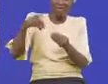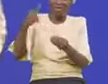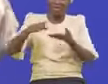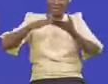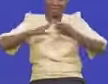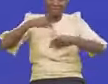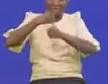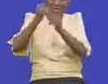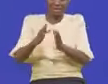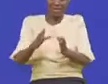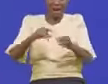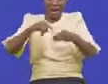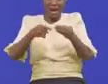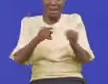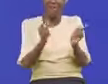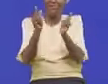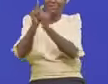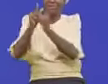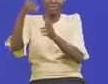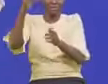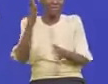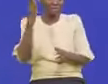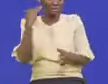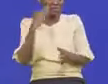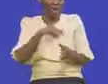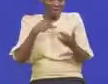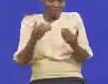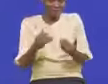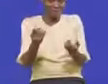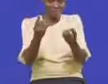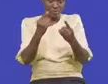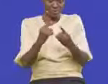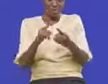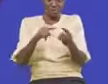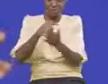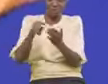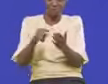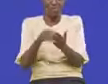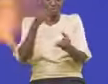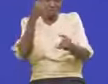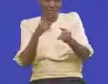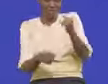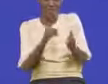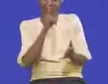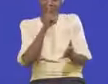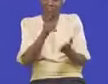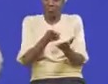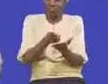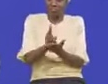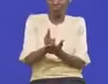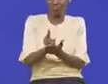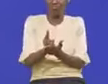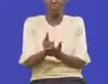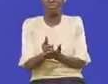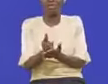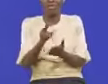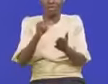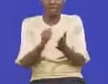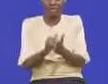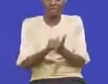Final truth. that through Christ you can